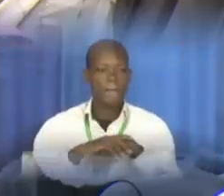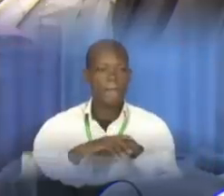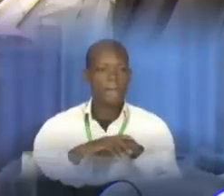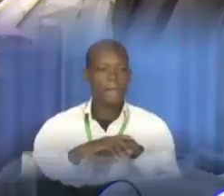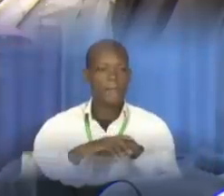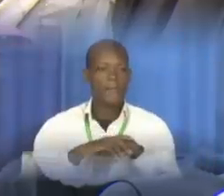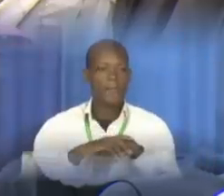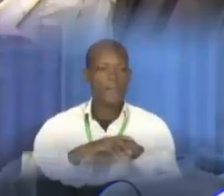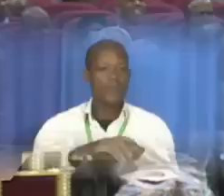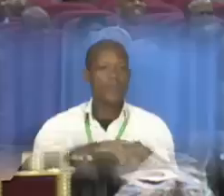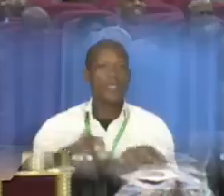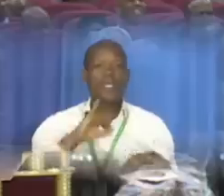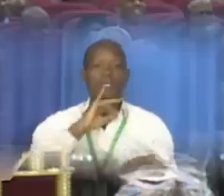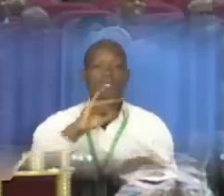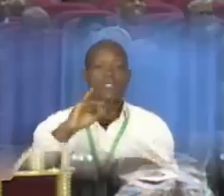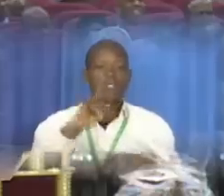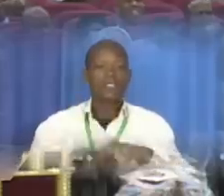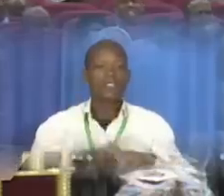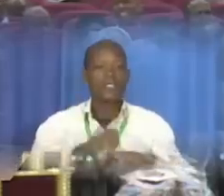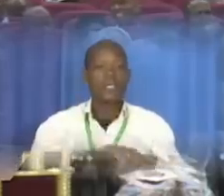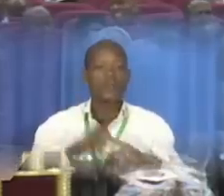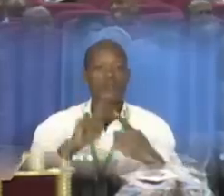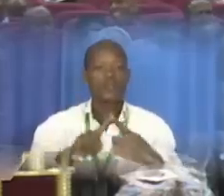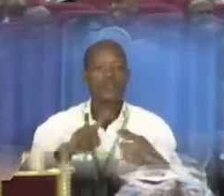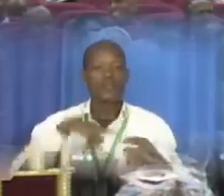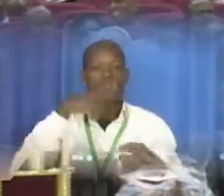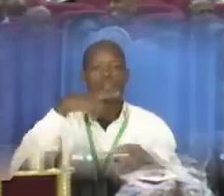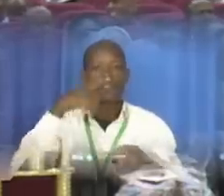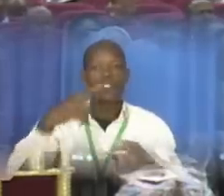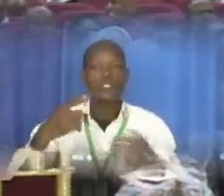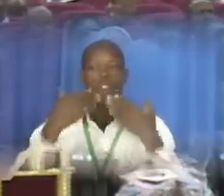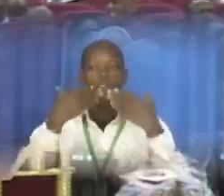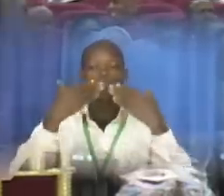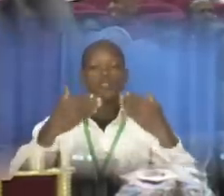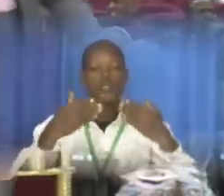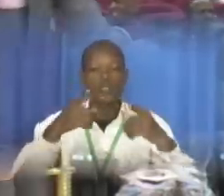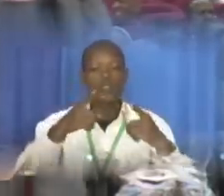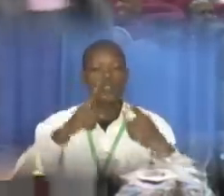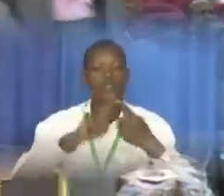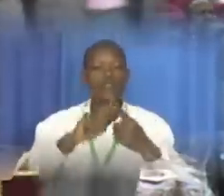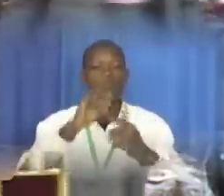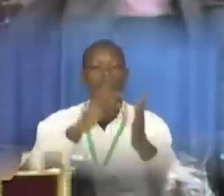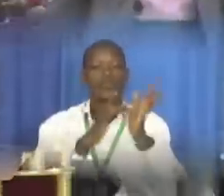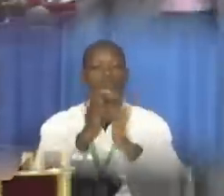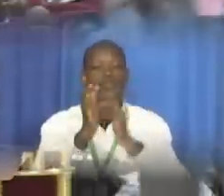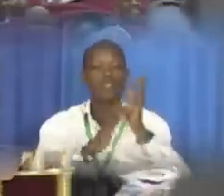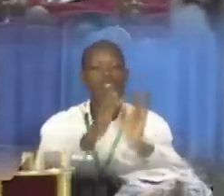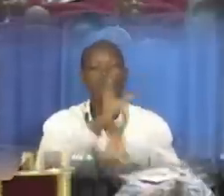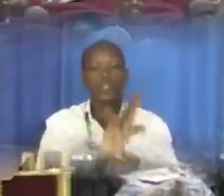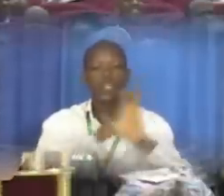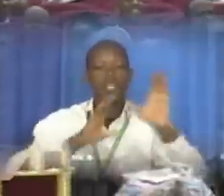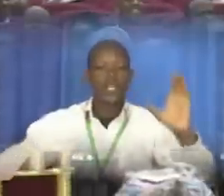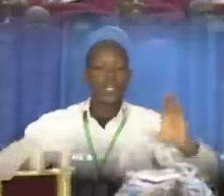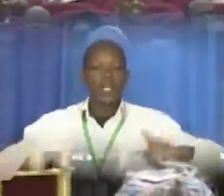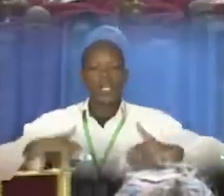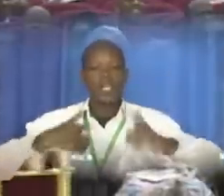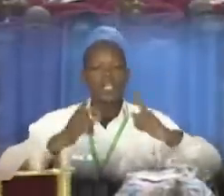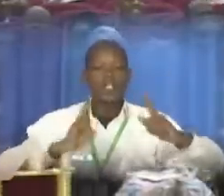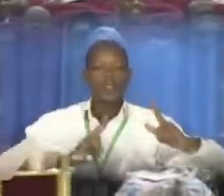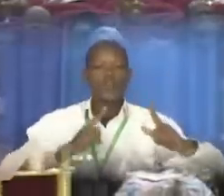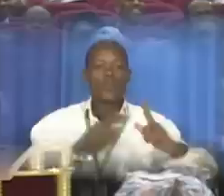It's time to say thank you to Jesus Christ. So let's take our Thanksgiving offering. And with